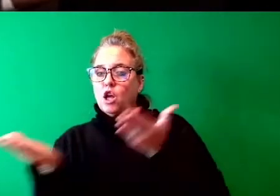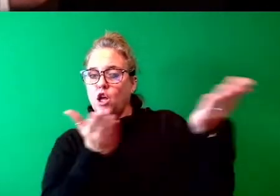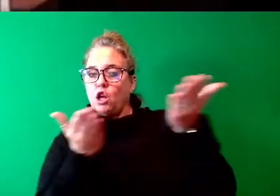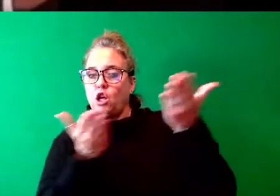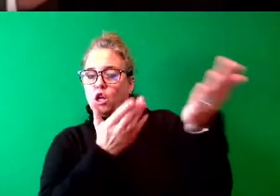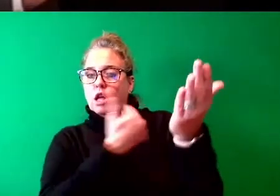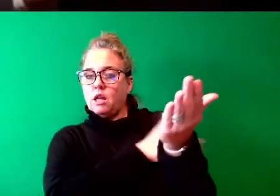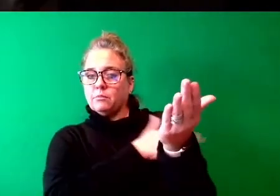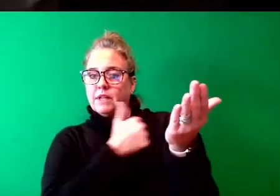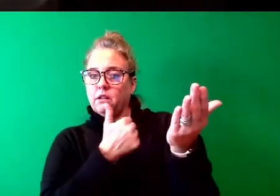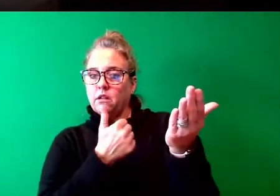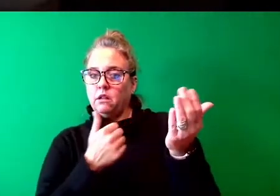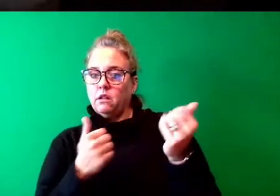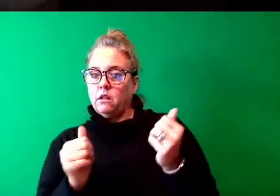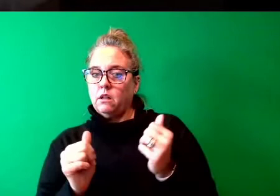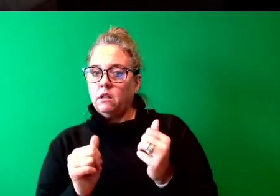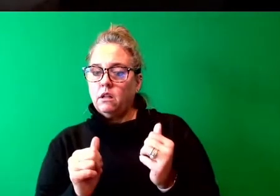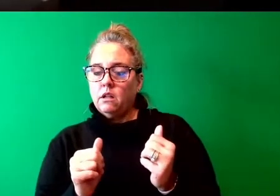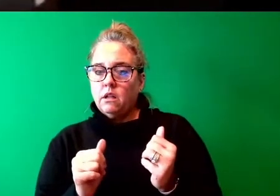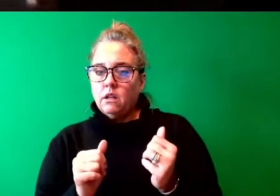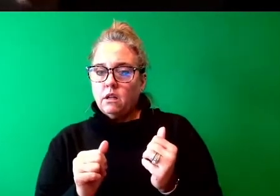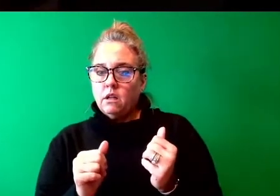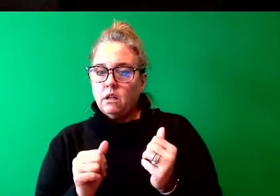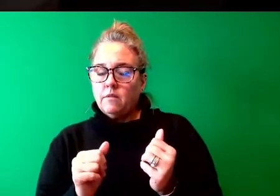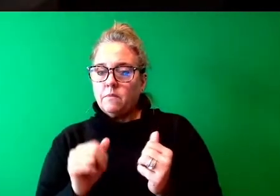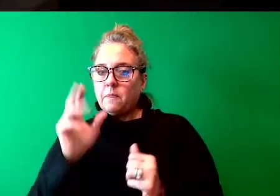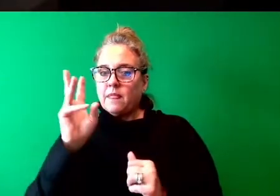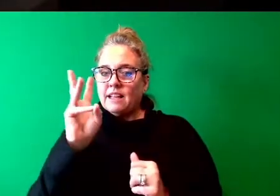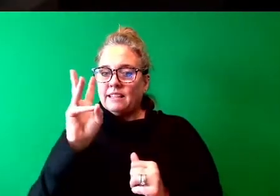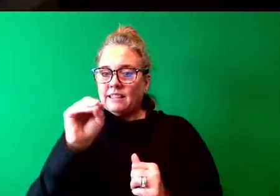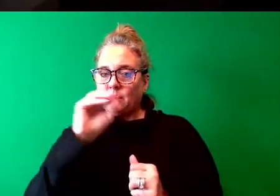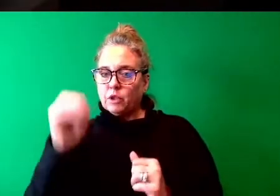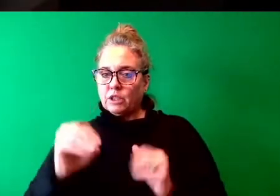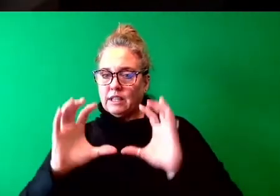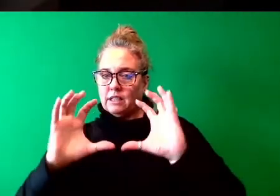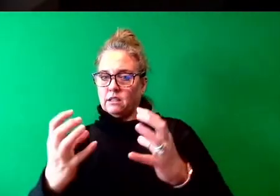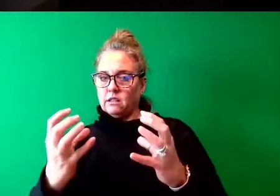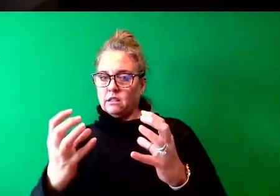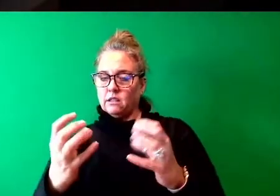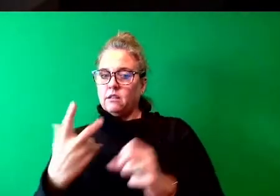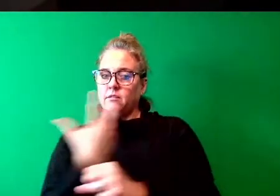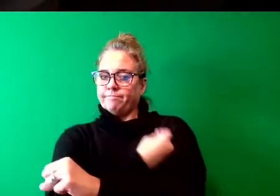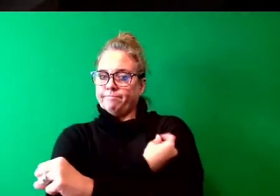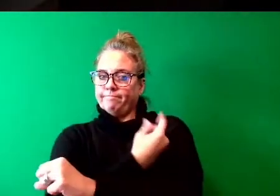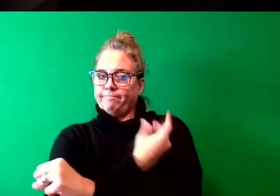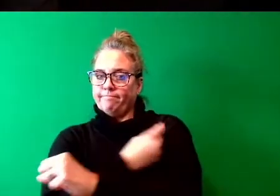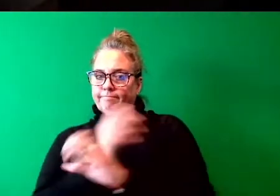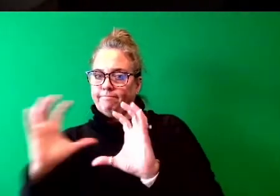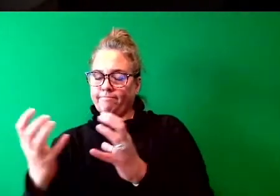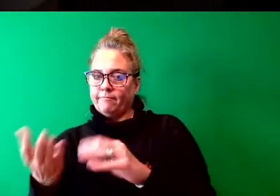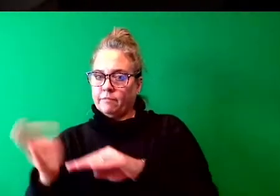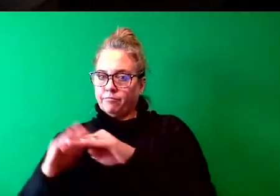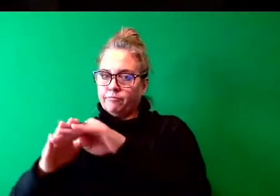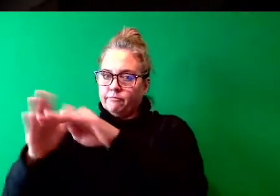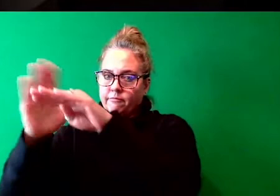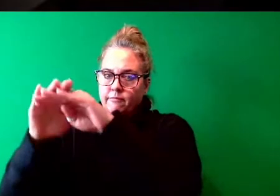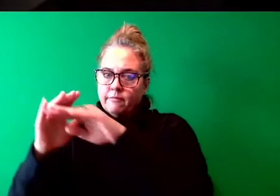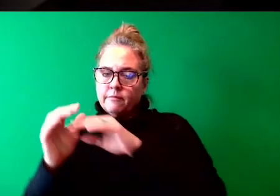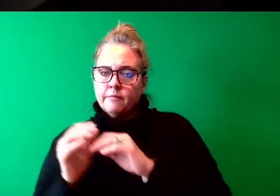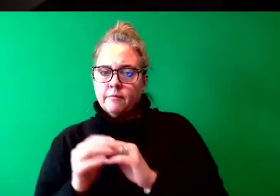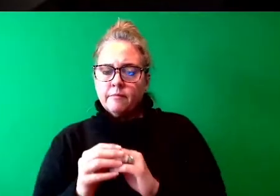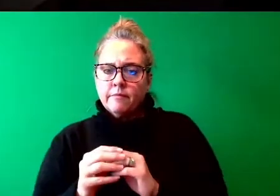cases, and we attribute that to the effectiveness of vaccines. Our 70-plus population got vaccinated pretty quickly and at a high rate. So what we